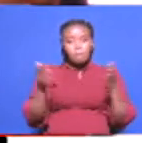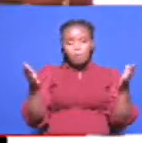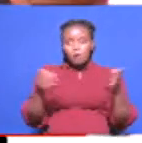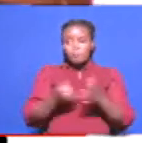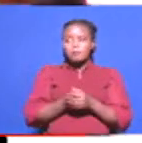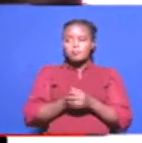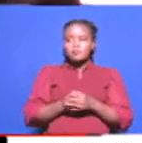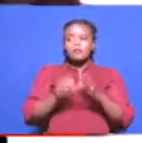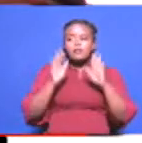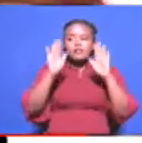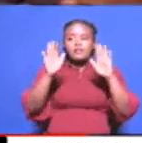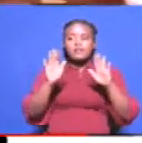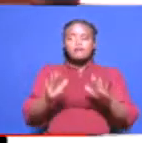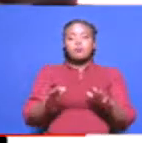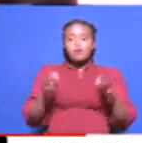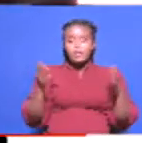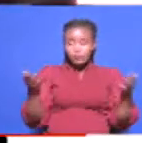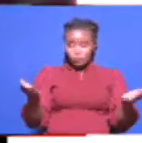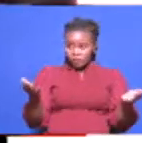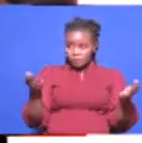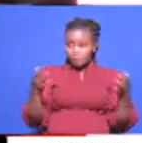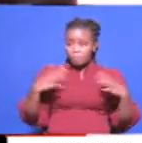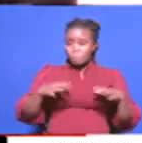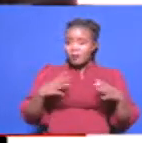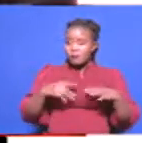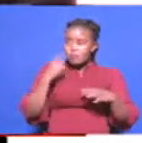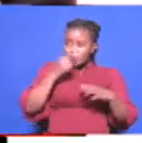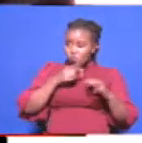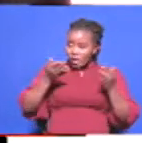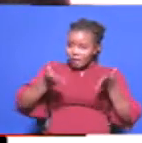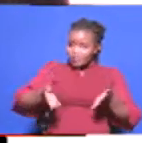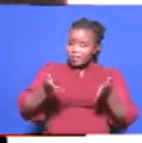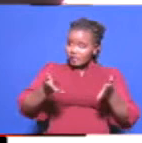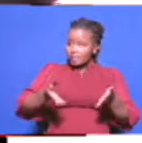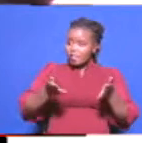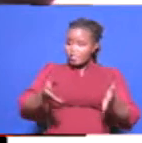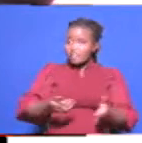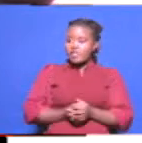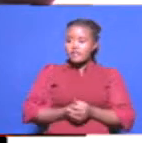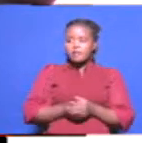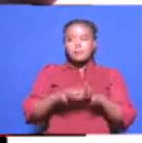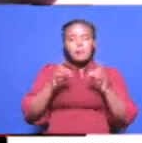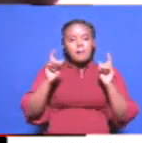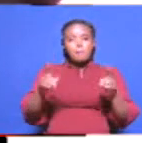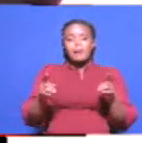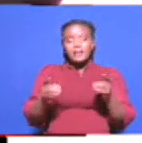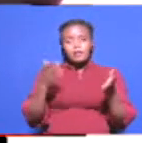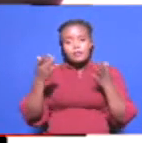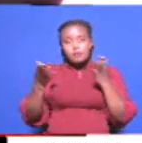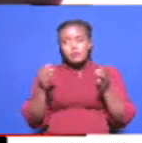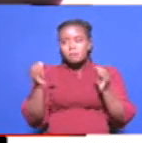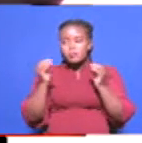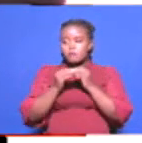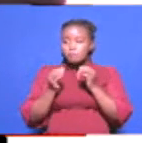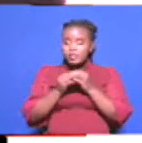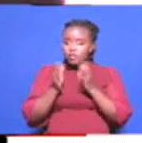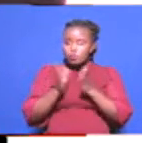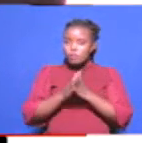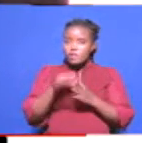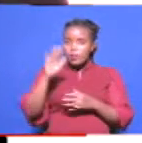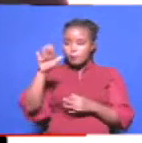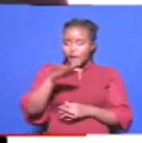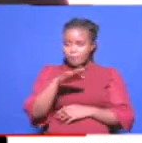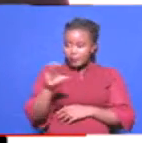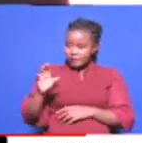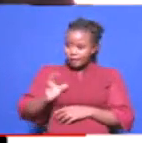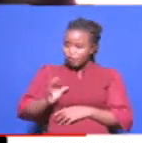that, for example, those of us are here as a cluster could then be meeting those parliamentary committees, because